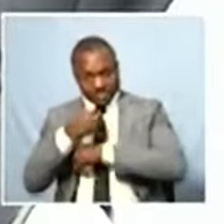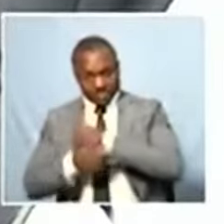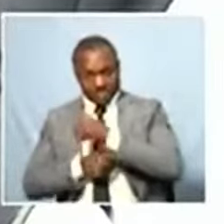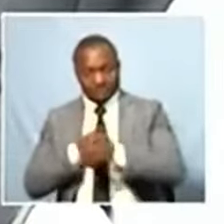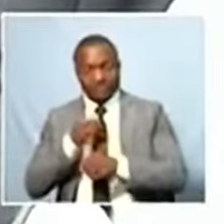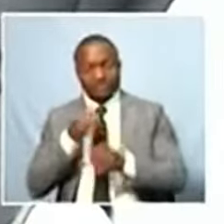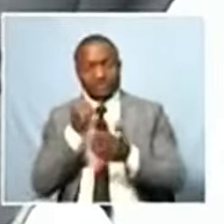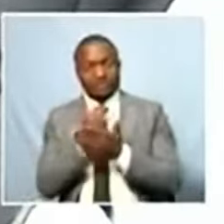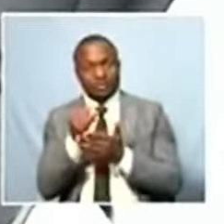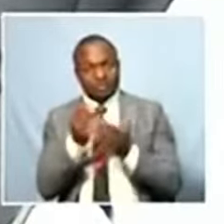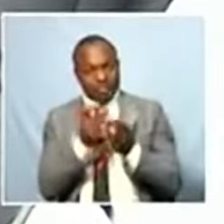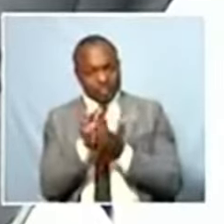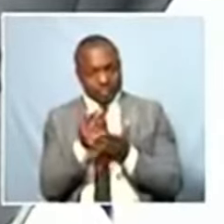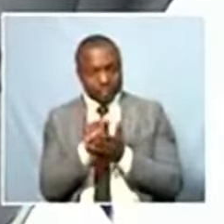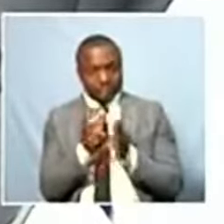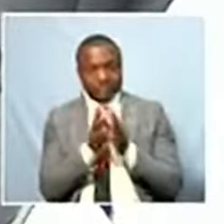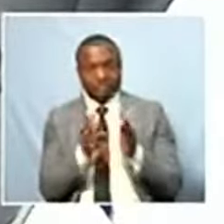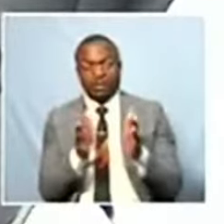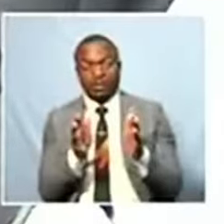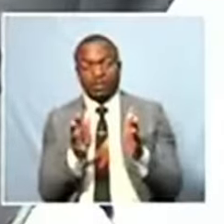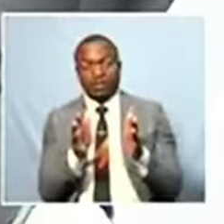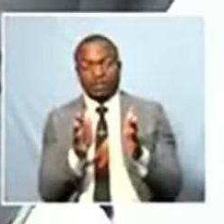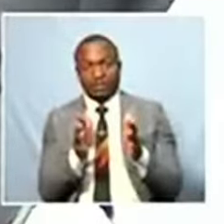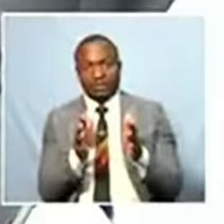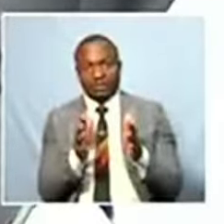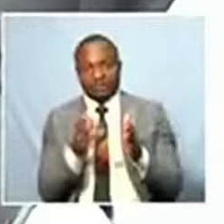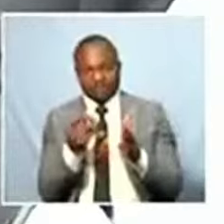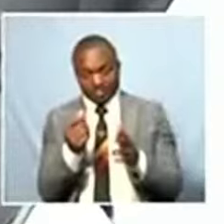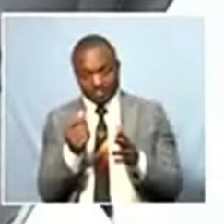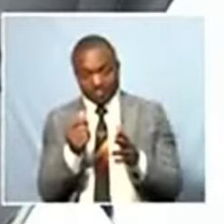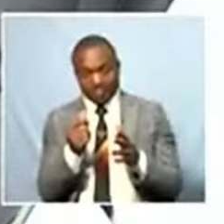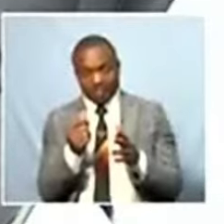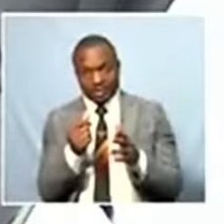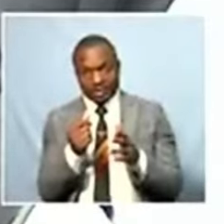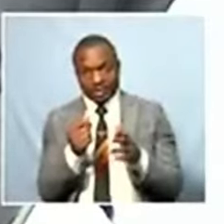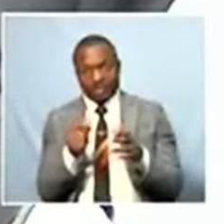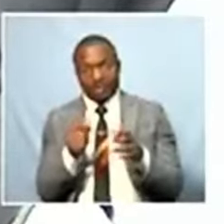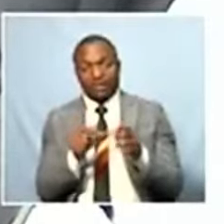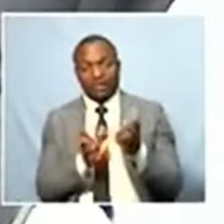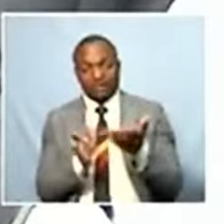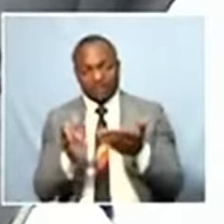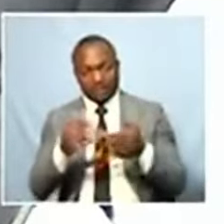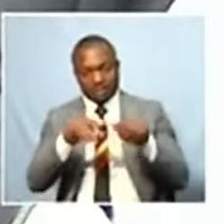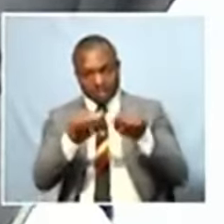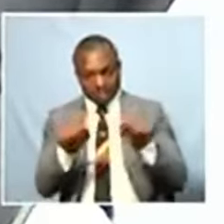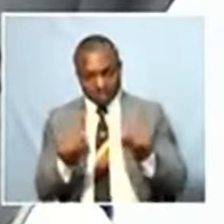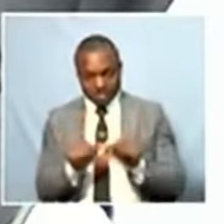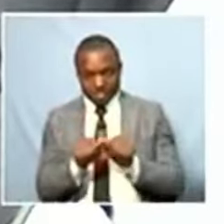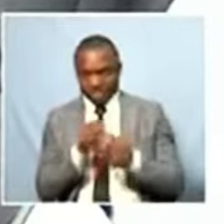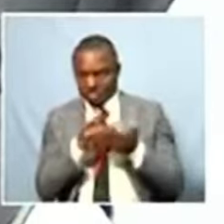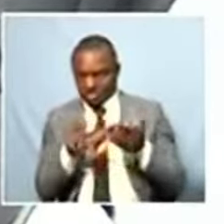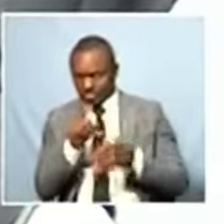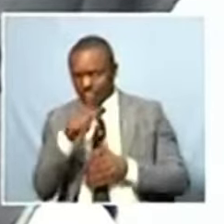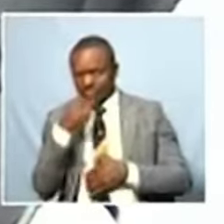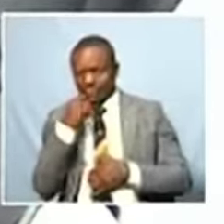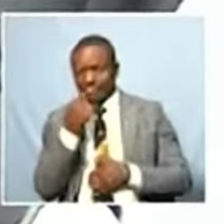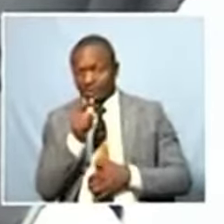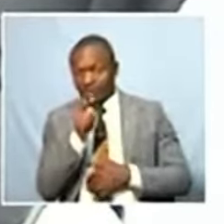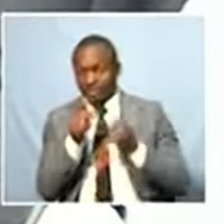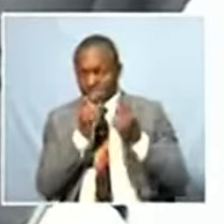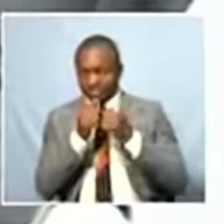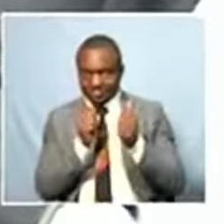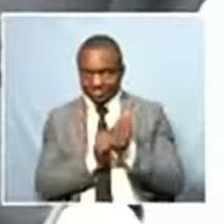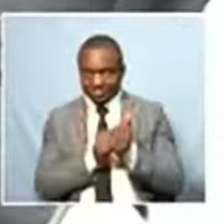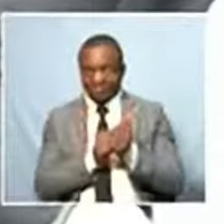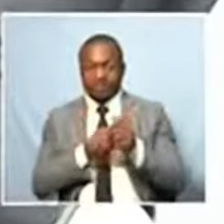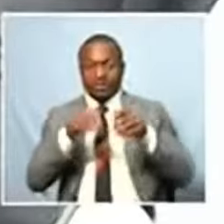and widening the tax base. Now, there's something that you mentioned that I think has surprised me a bit. You are talking about